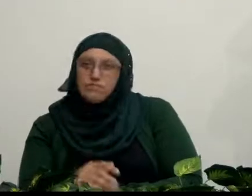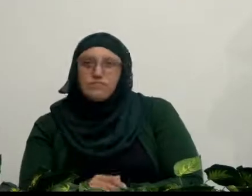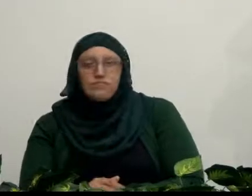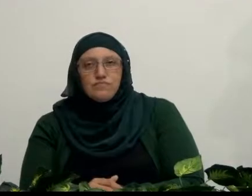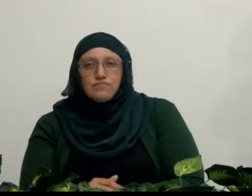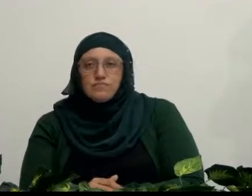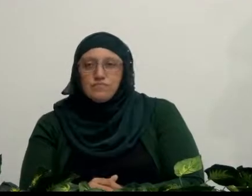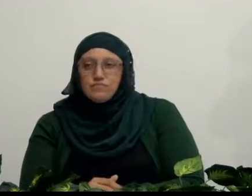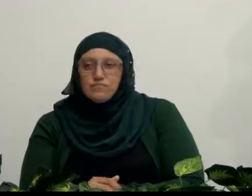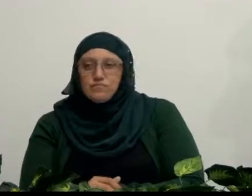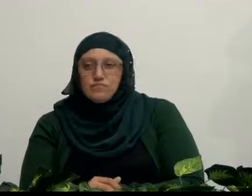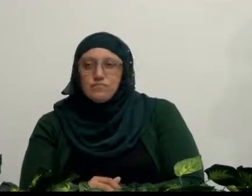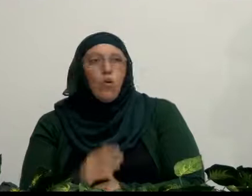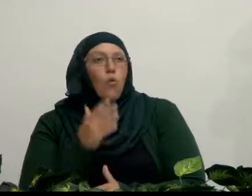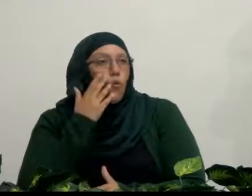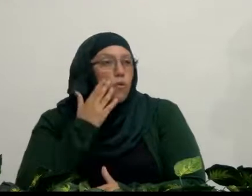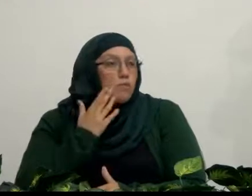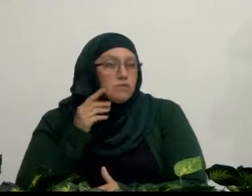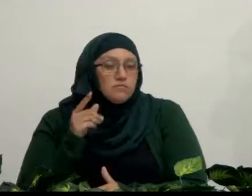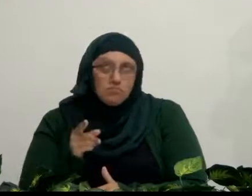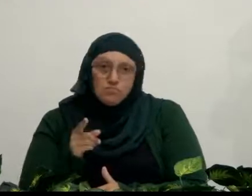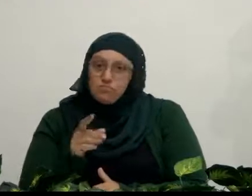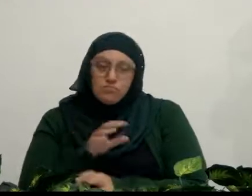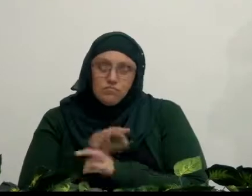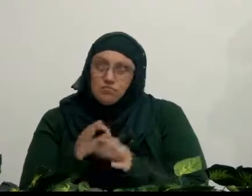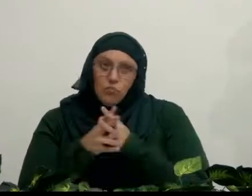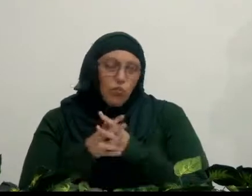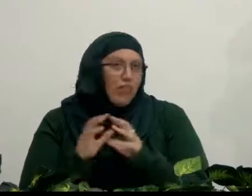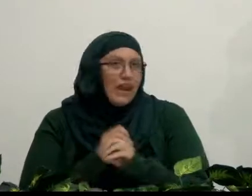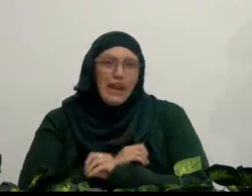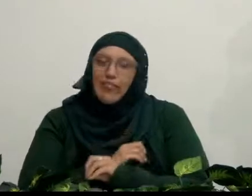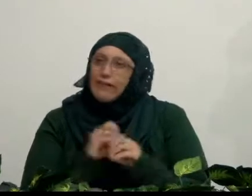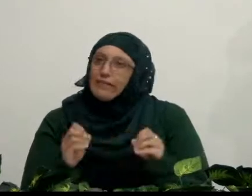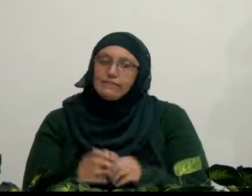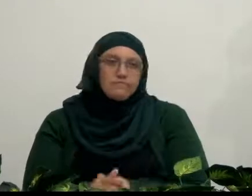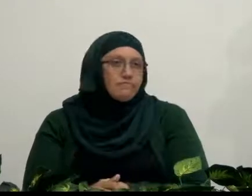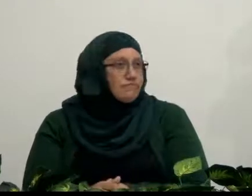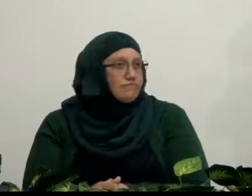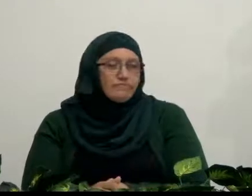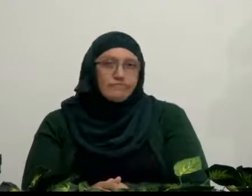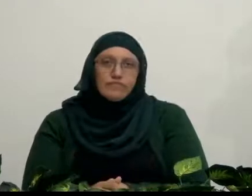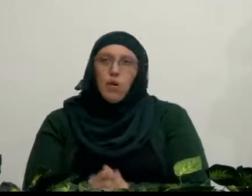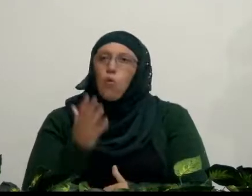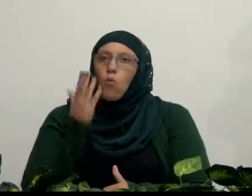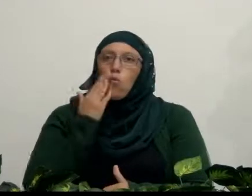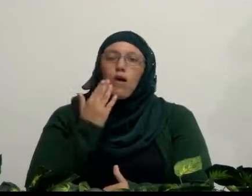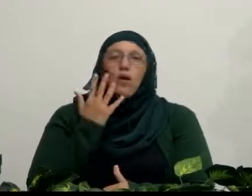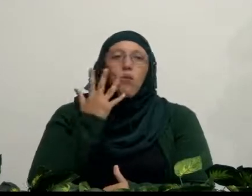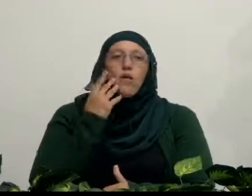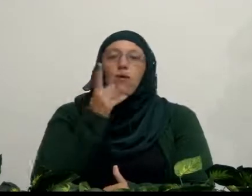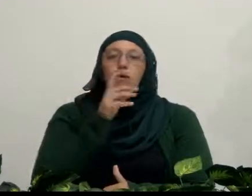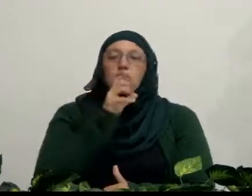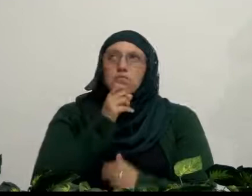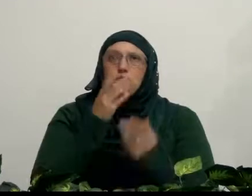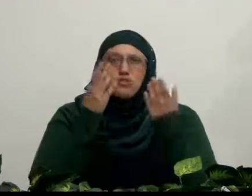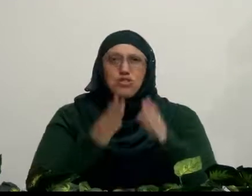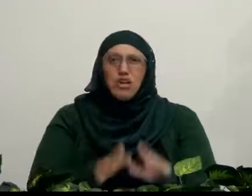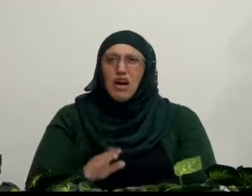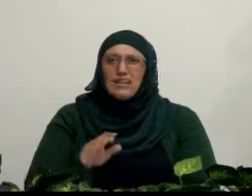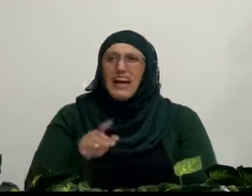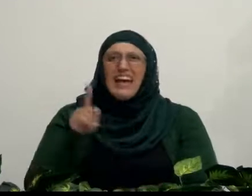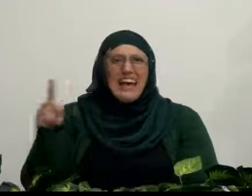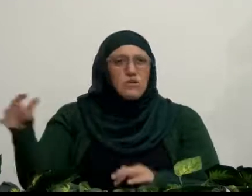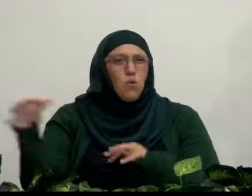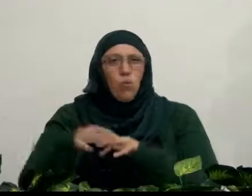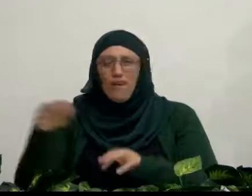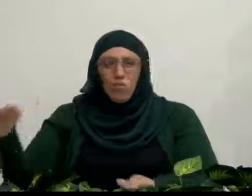In those days, unfortunately, women meant nothing. Once a guy dies, his wife would be inherited